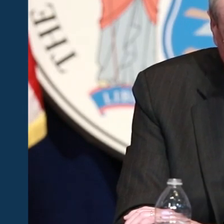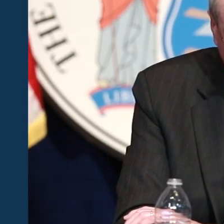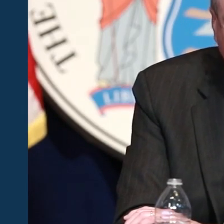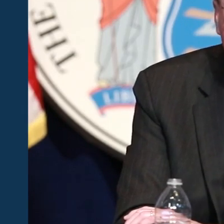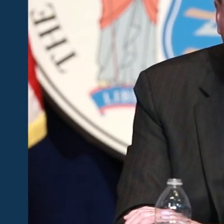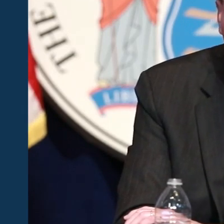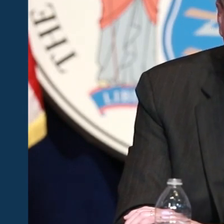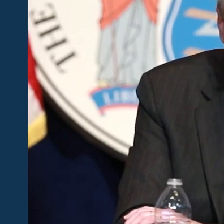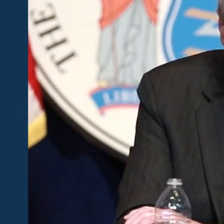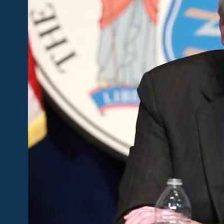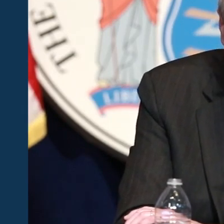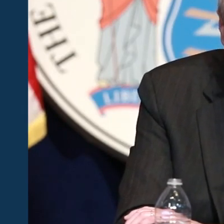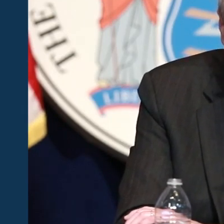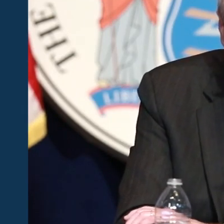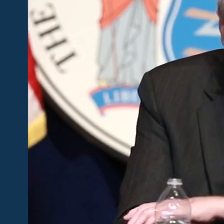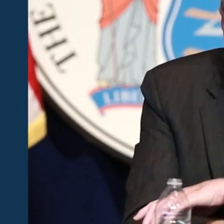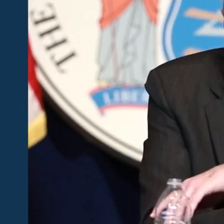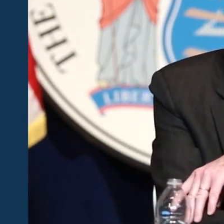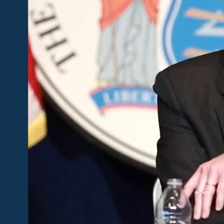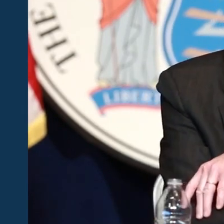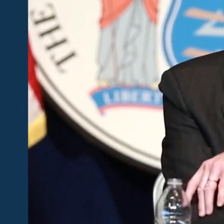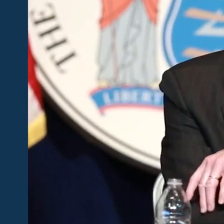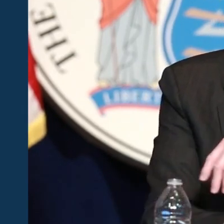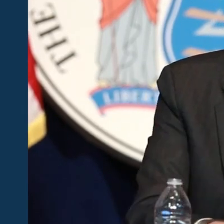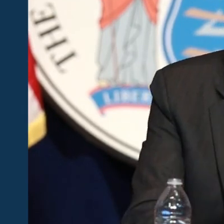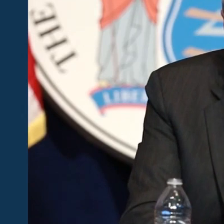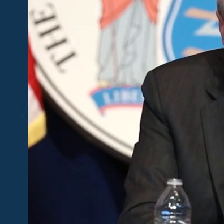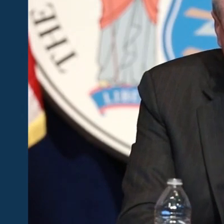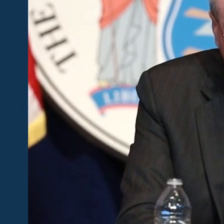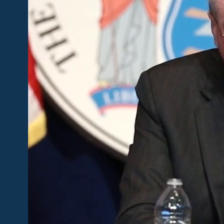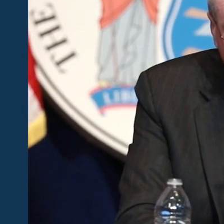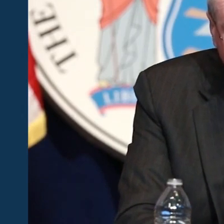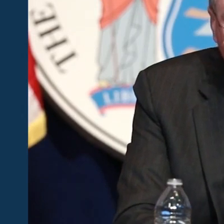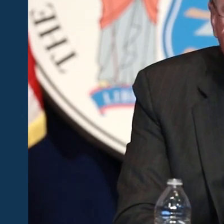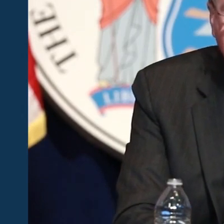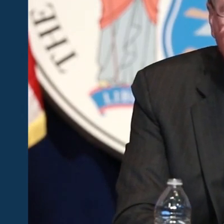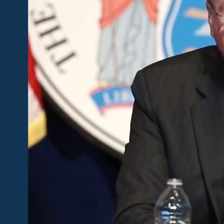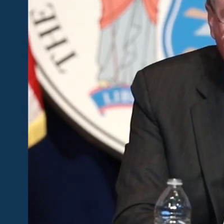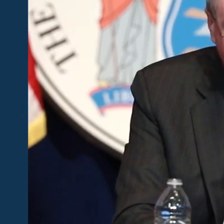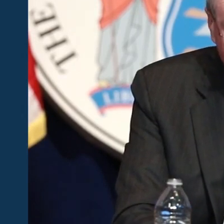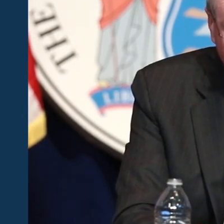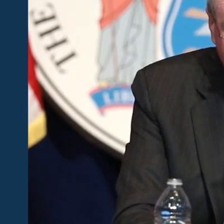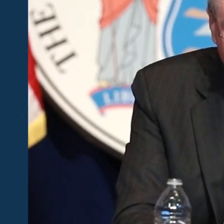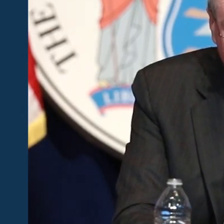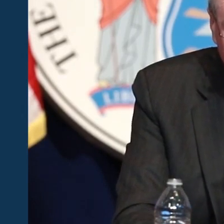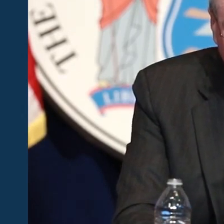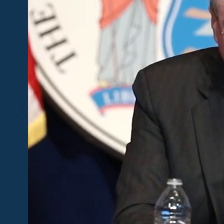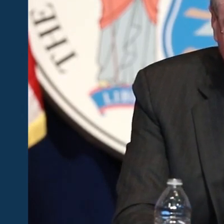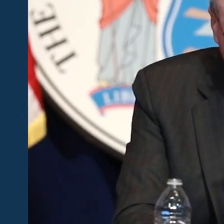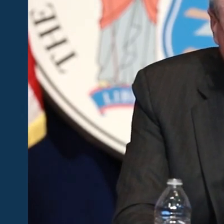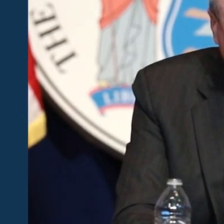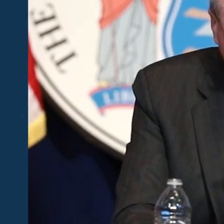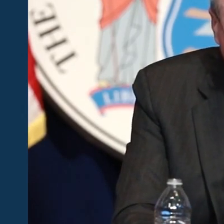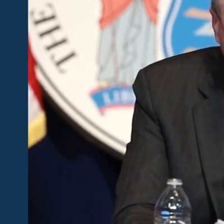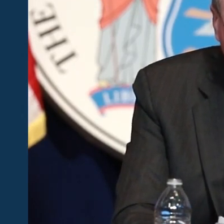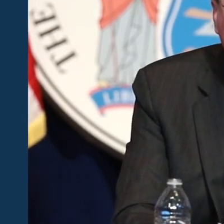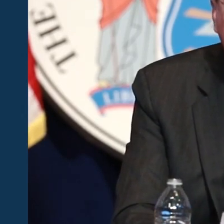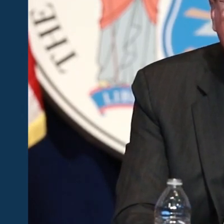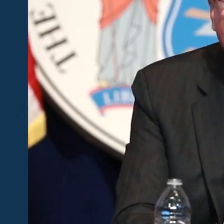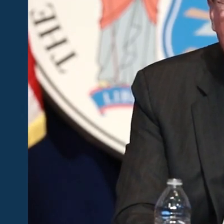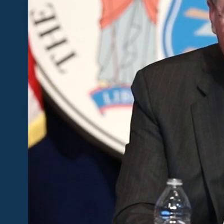abled in our response efforts. They've been delivering 3D printers to their families, and together with their students have